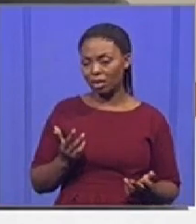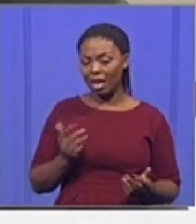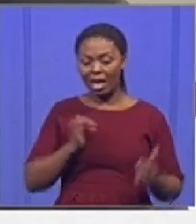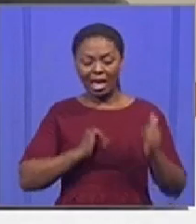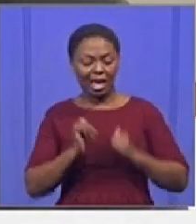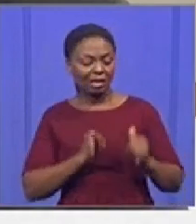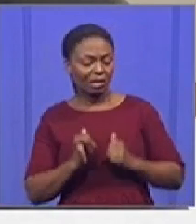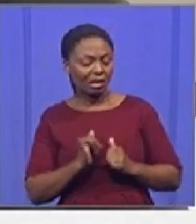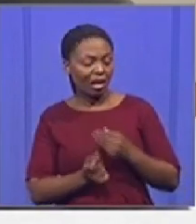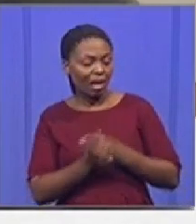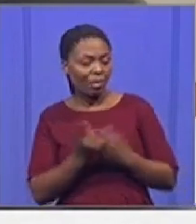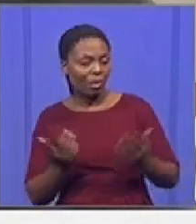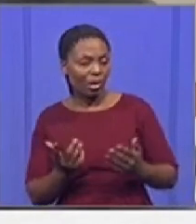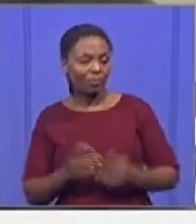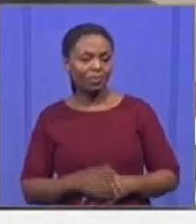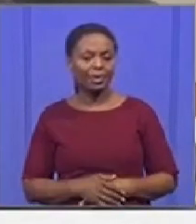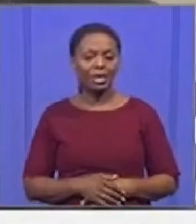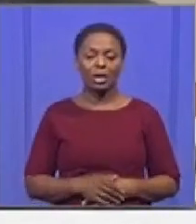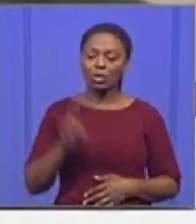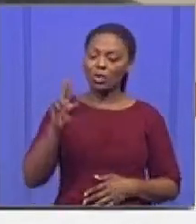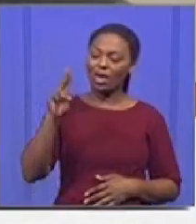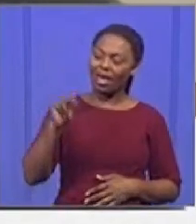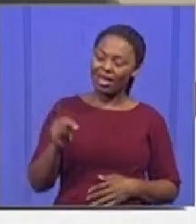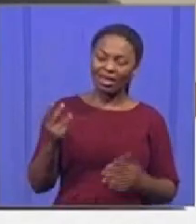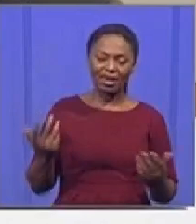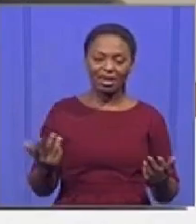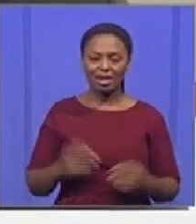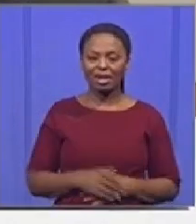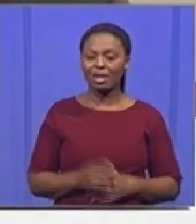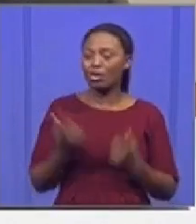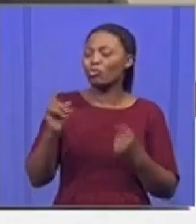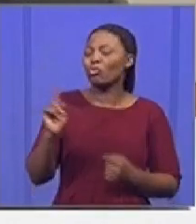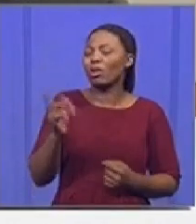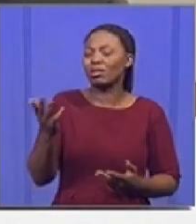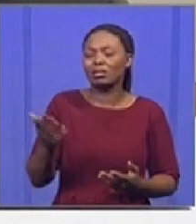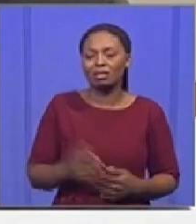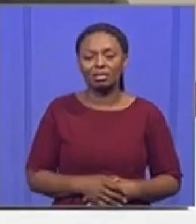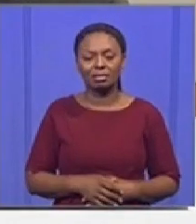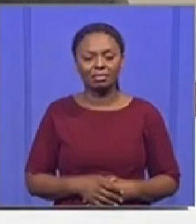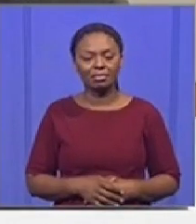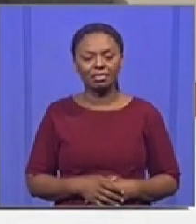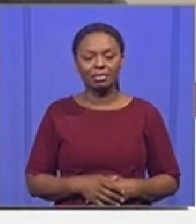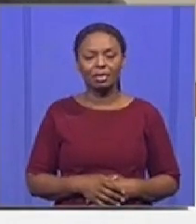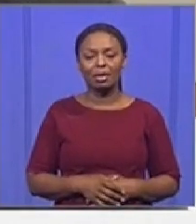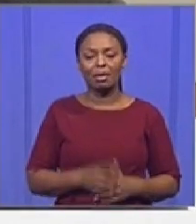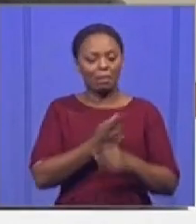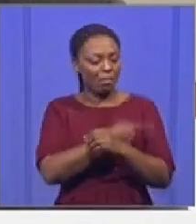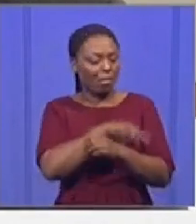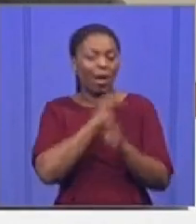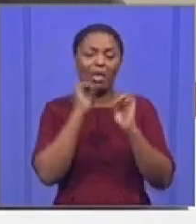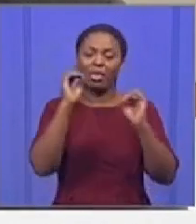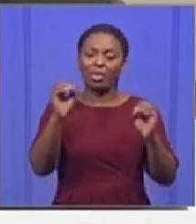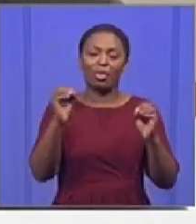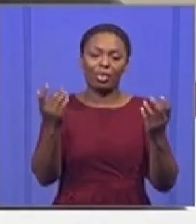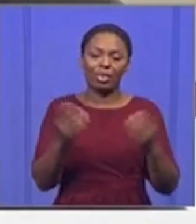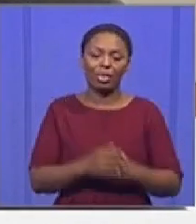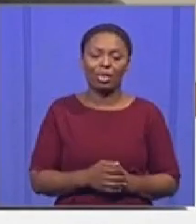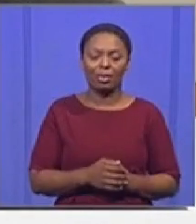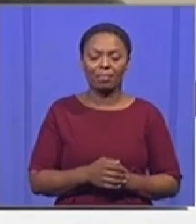taken, they go to the UN. What can UN do in Uganda? They don't have the powers of